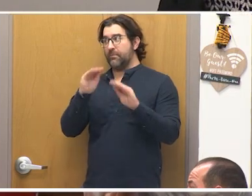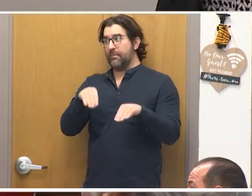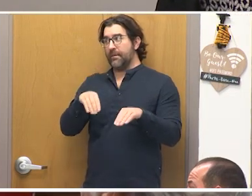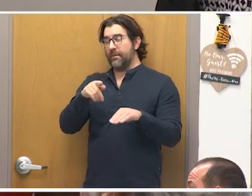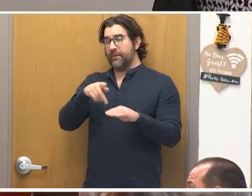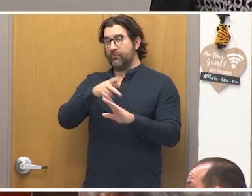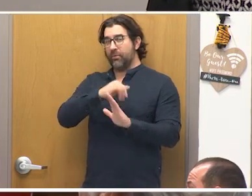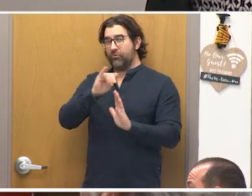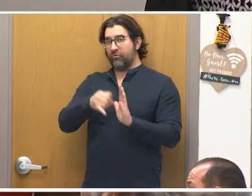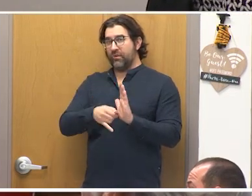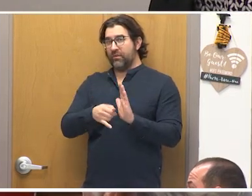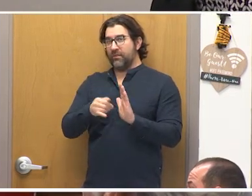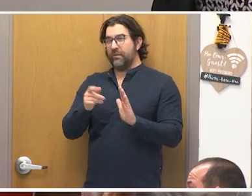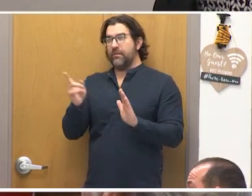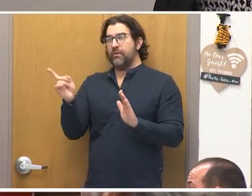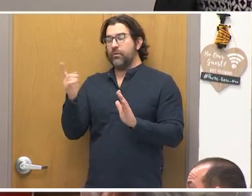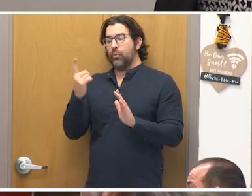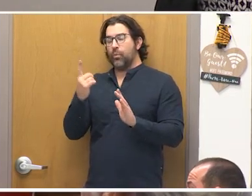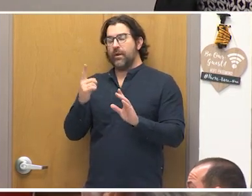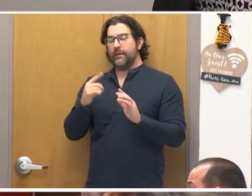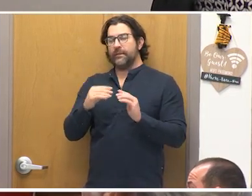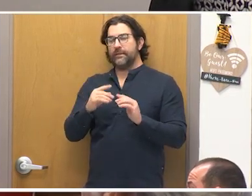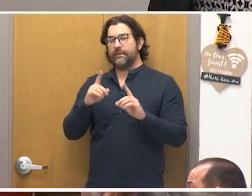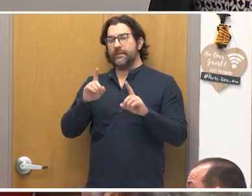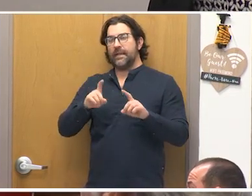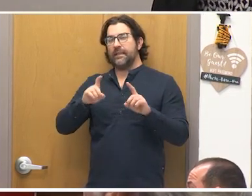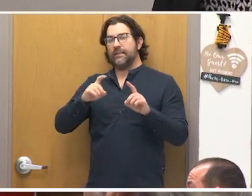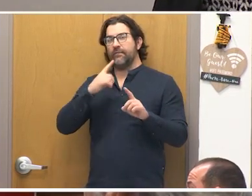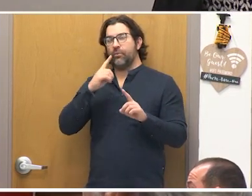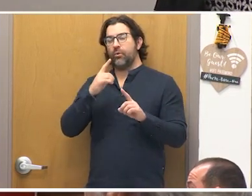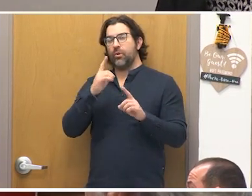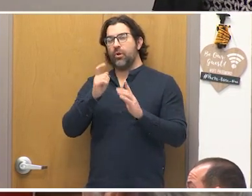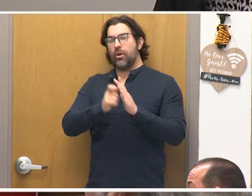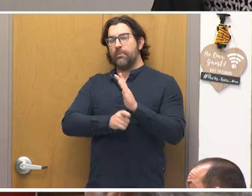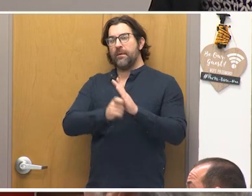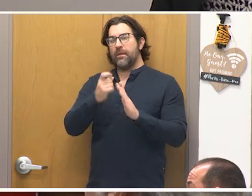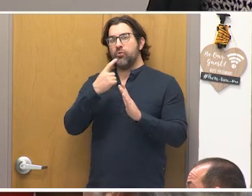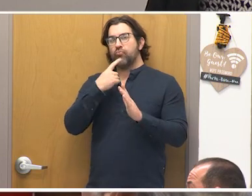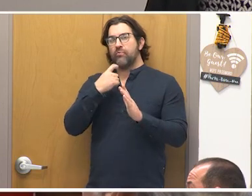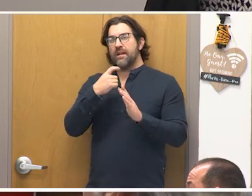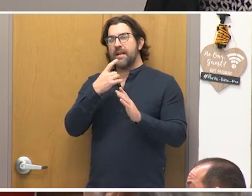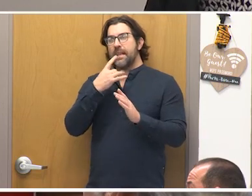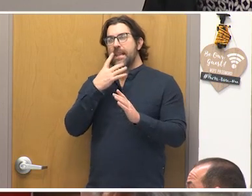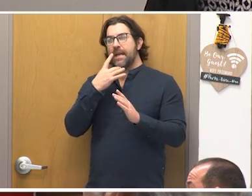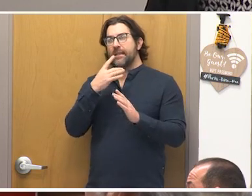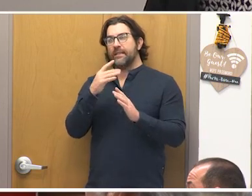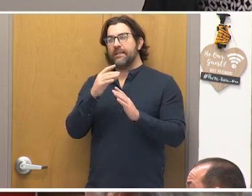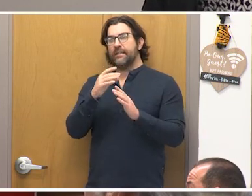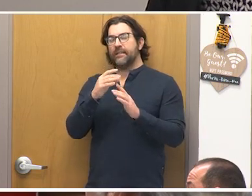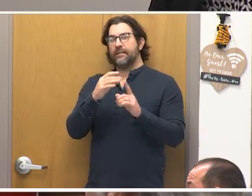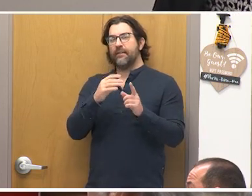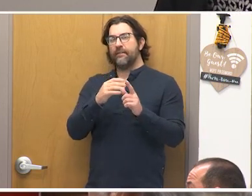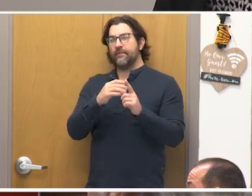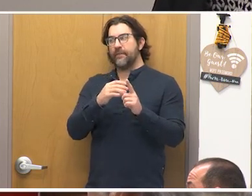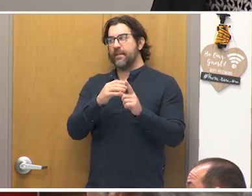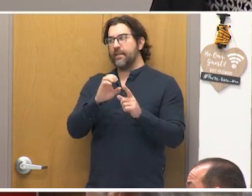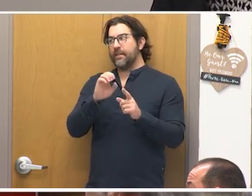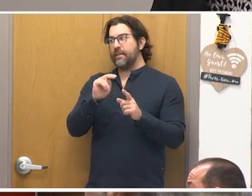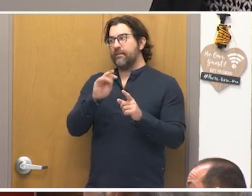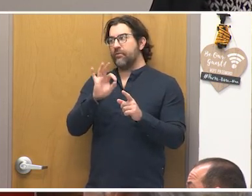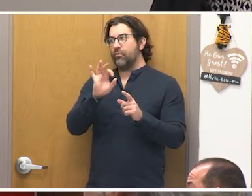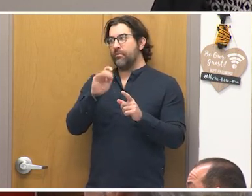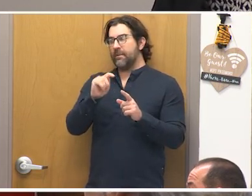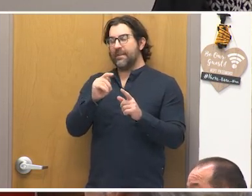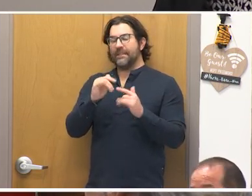this part? There is a pilot to do automatic red light enforcement. That is still in the policy development, and